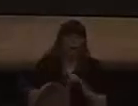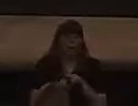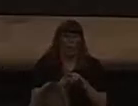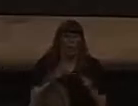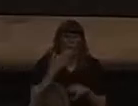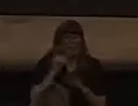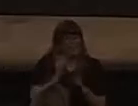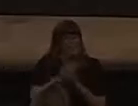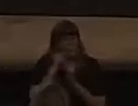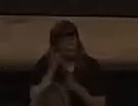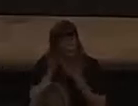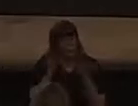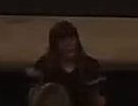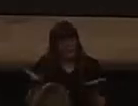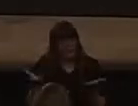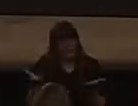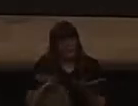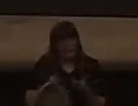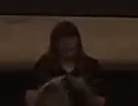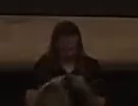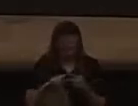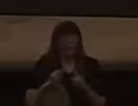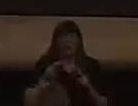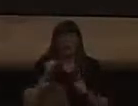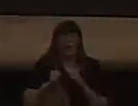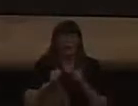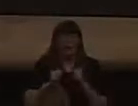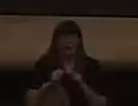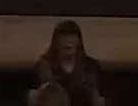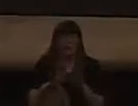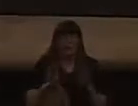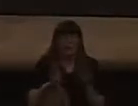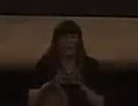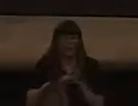moment for him. Aggressive elevator doors were mentioned.